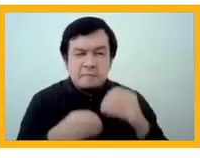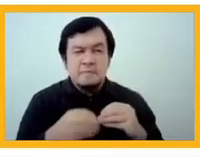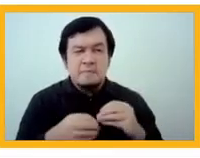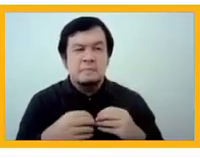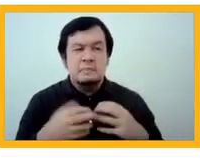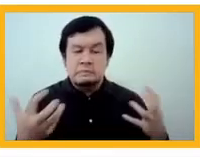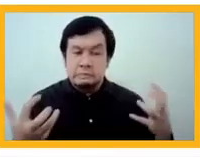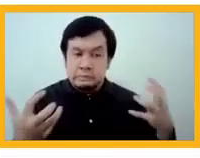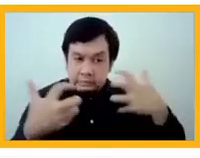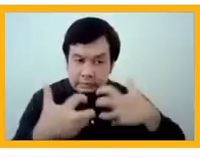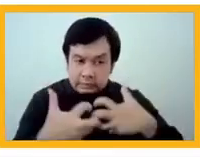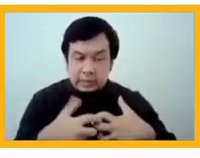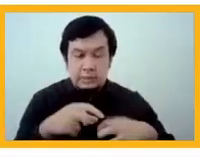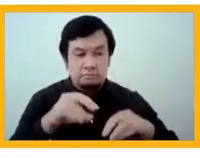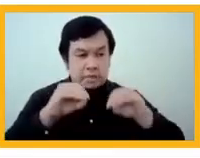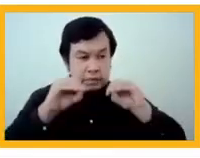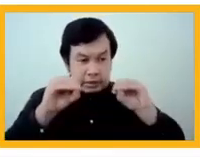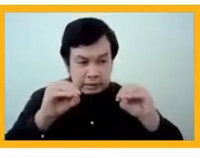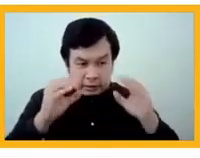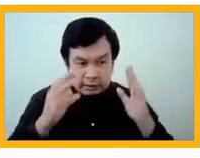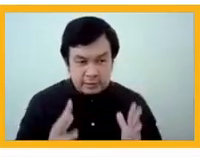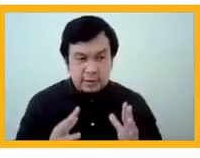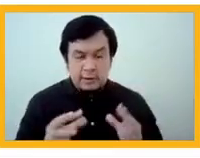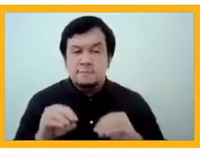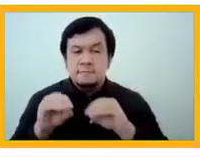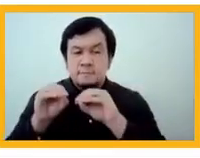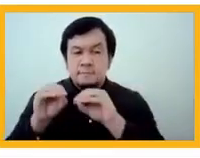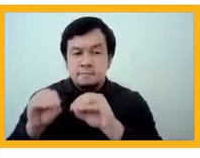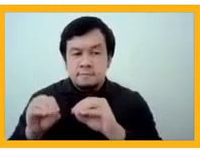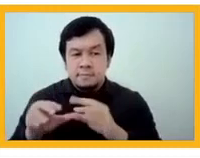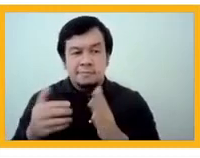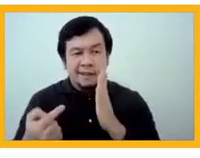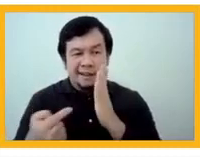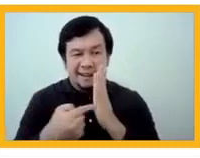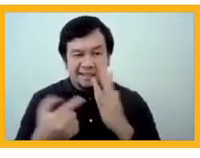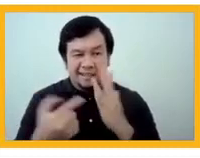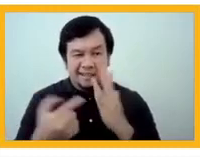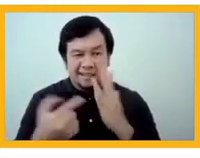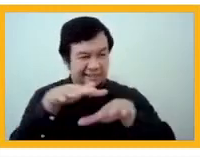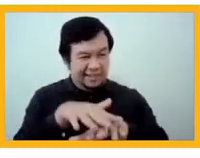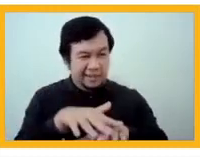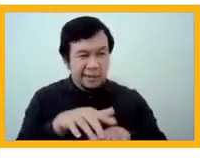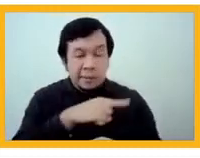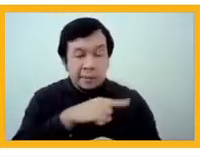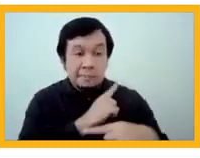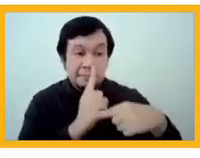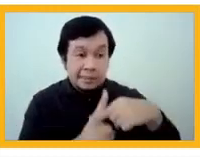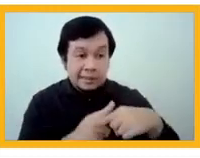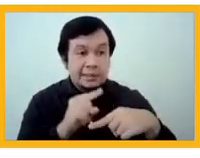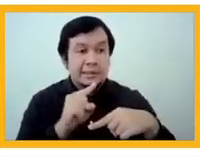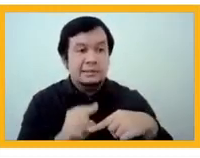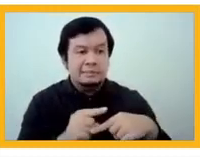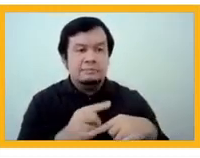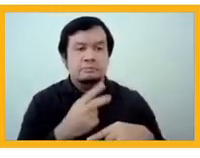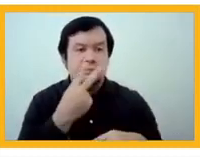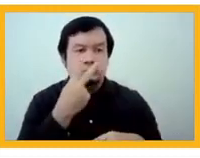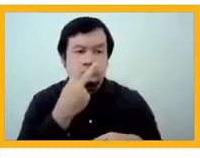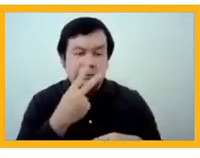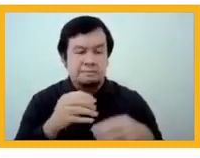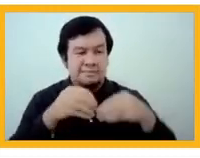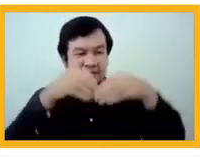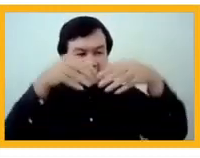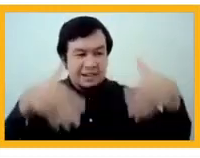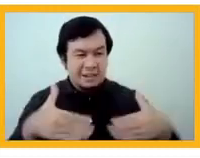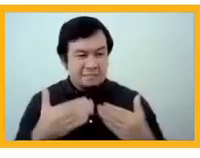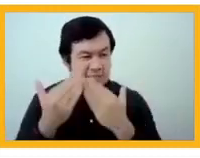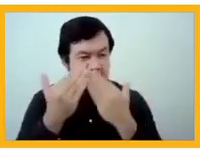technology that will, including content curation, scaffolding of learning, and monitoring of progress, that will yield meaningful results.